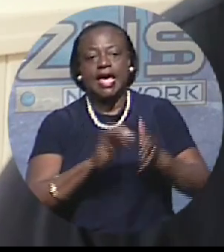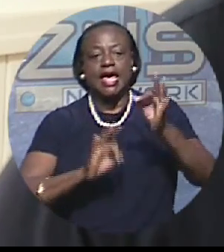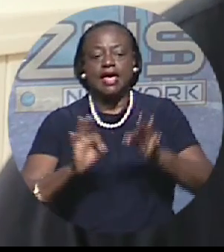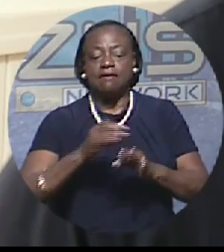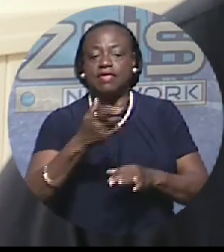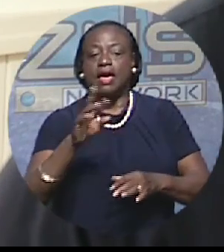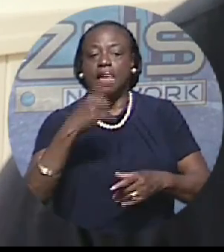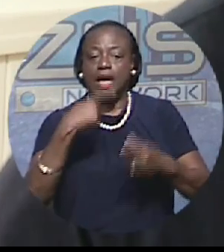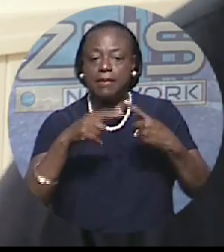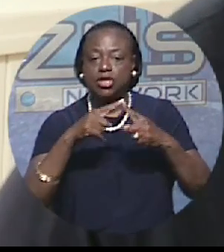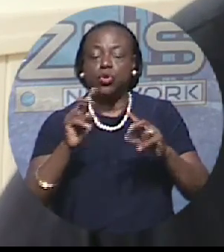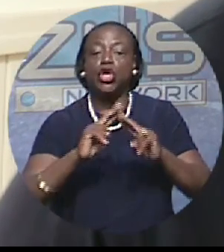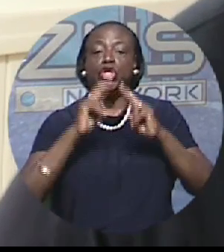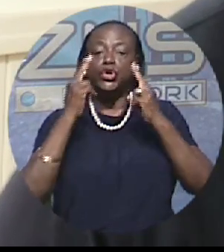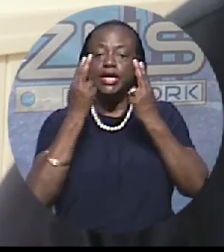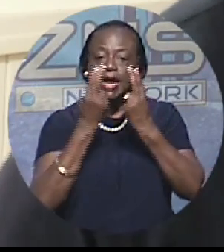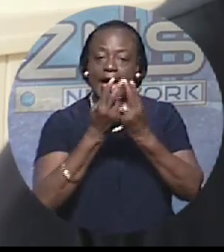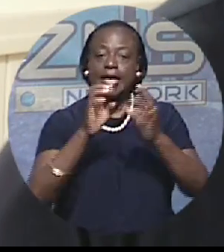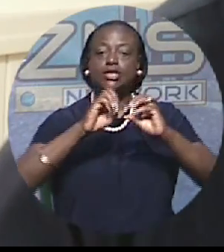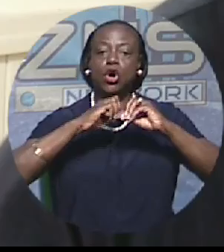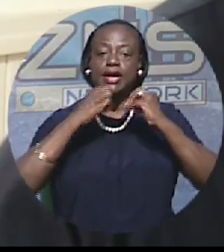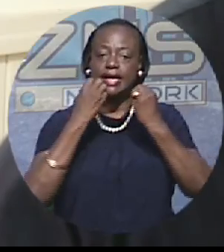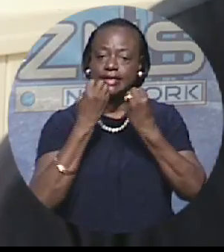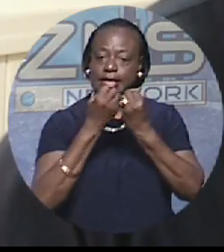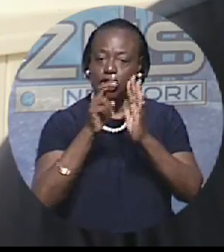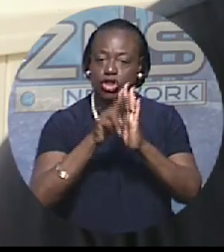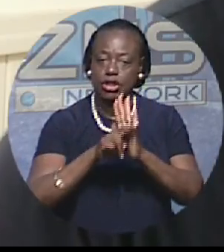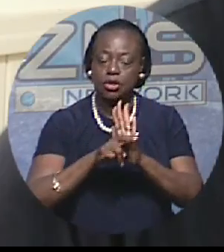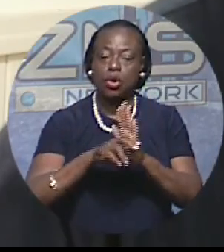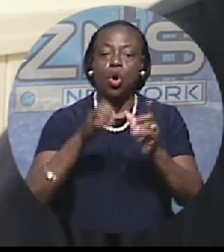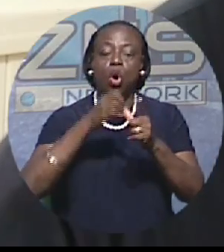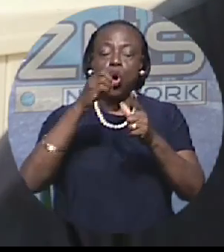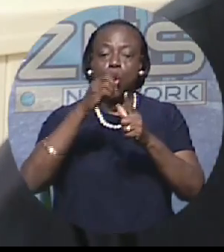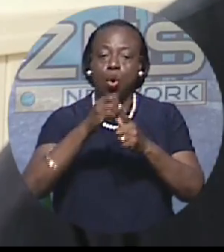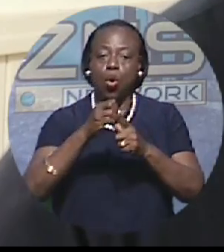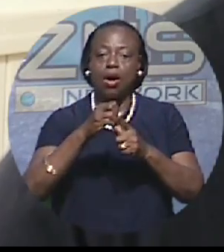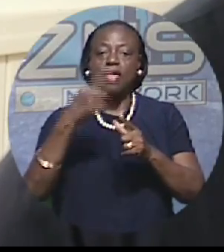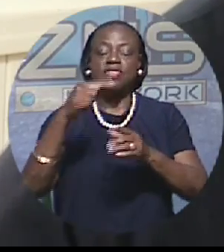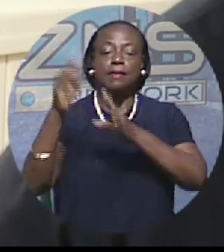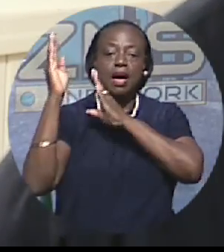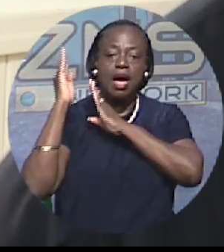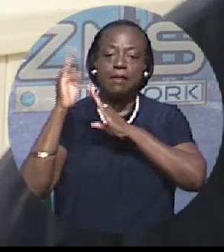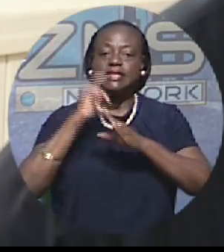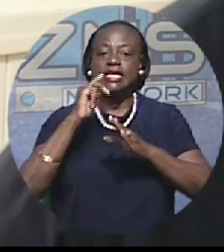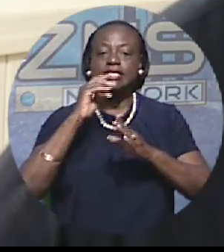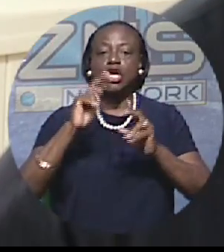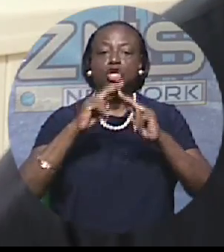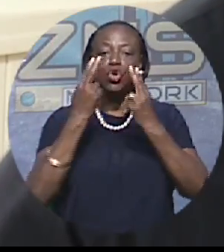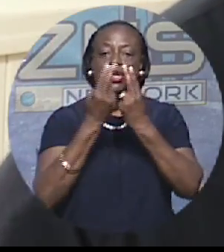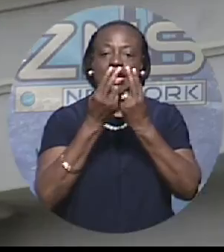a unionized organization or the fact that the Bahamas is a unionized environment.